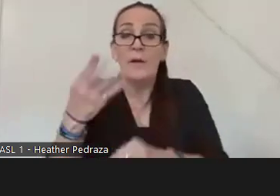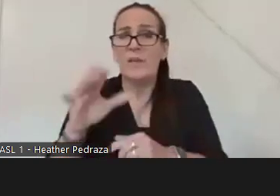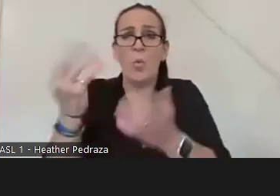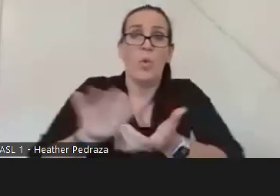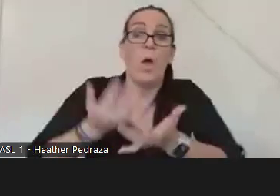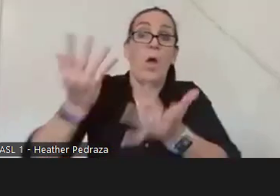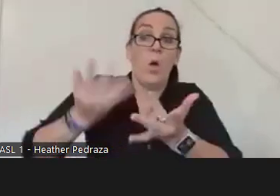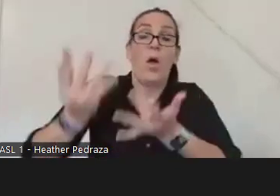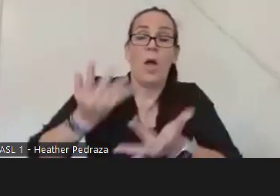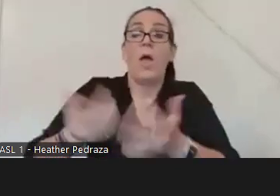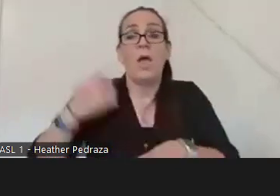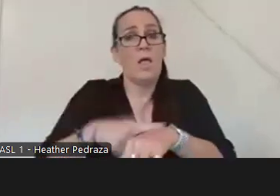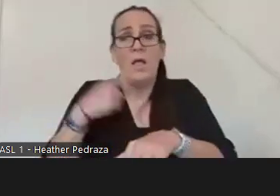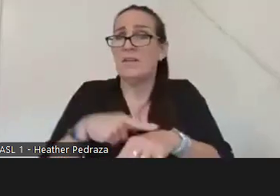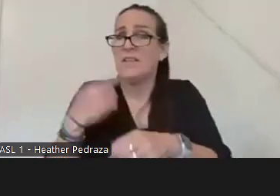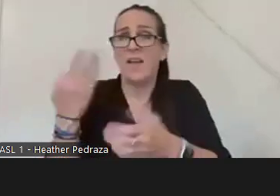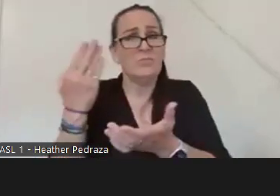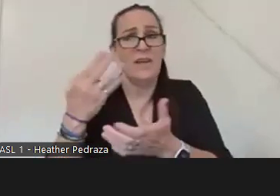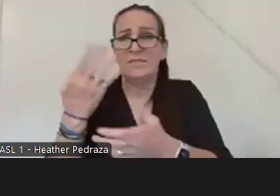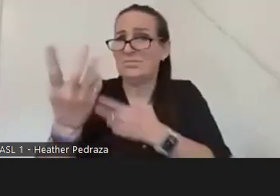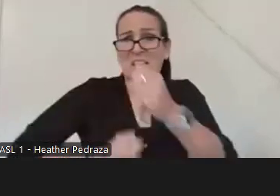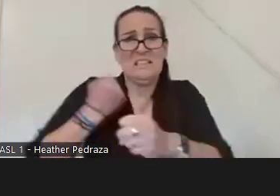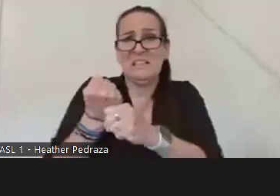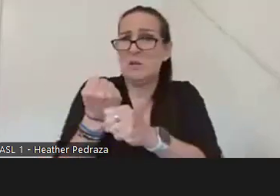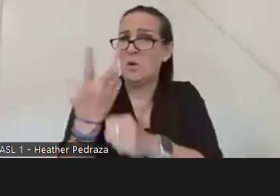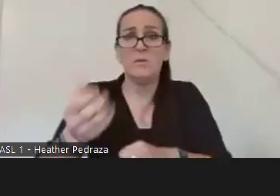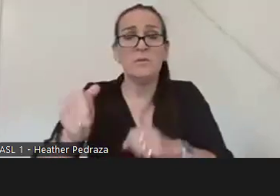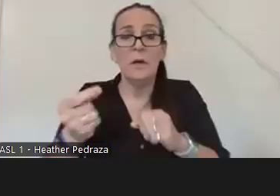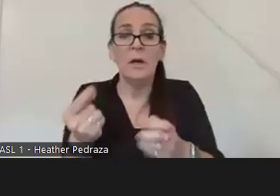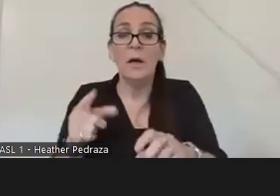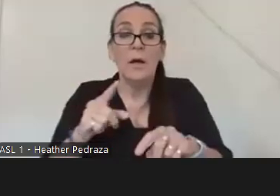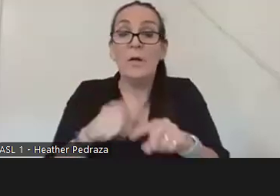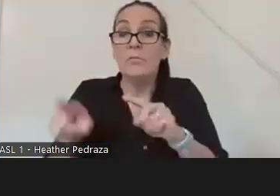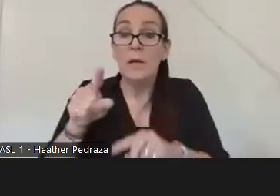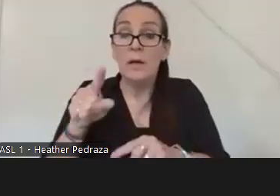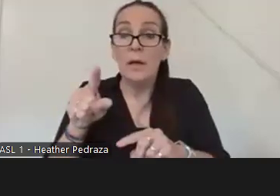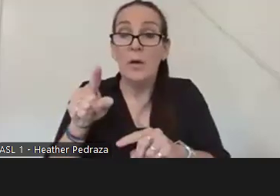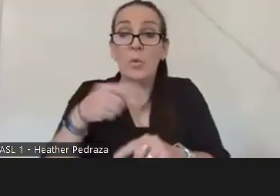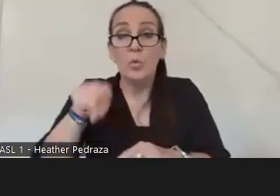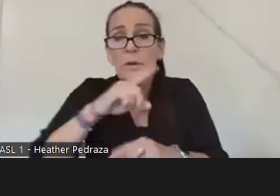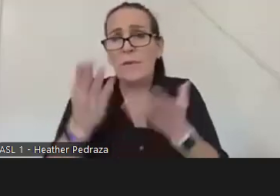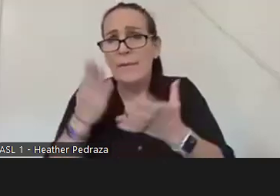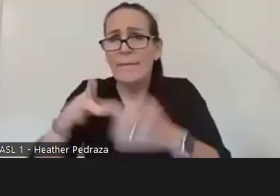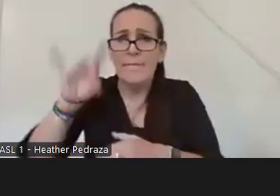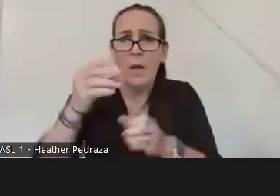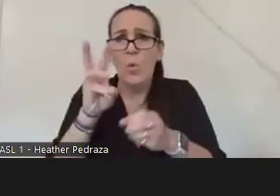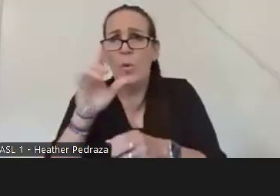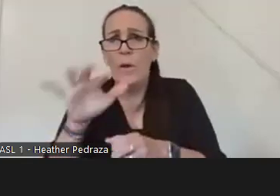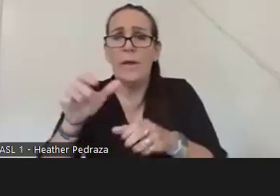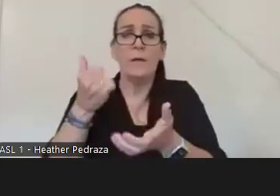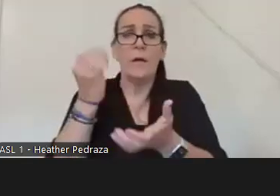years long. And so until and unless we can find a way to either get folks to do shared housing type of